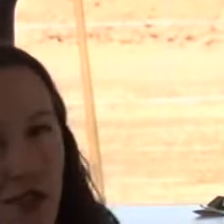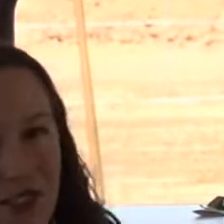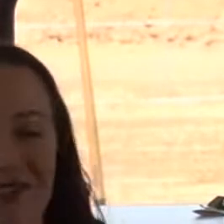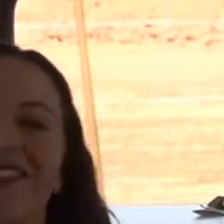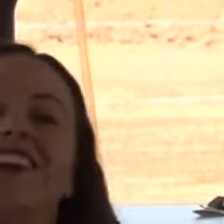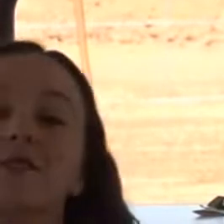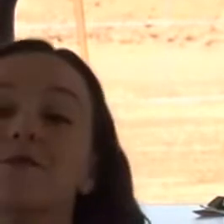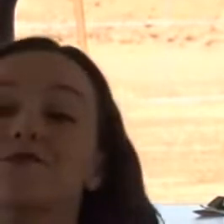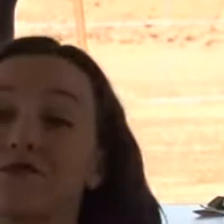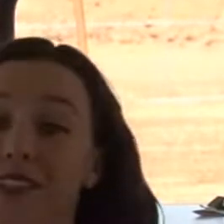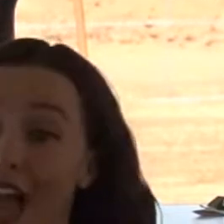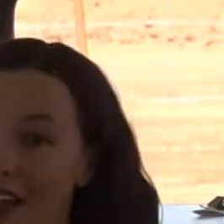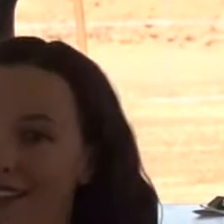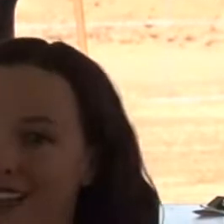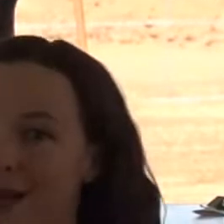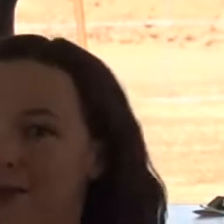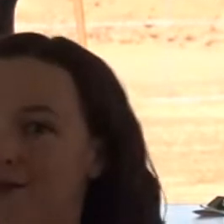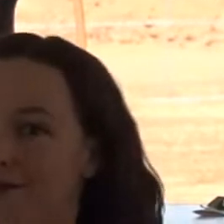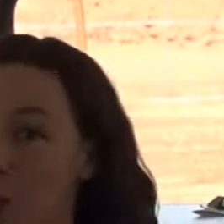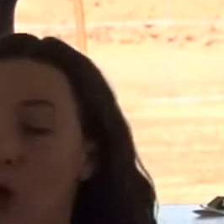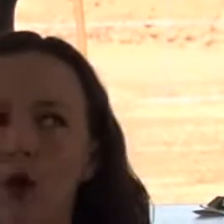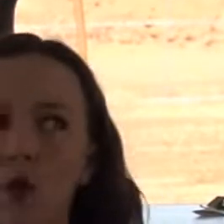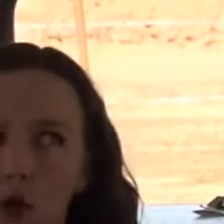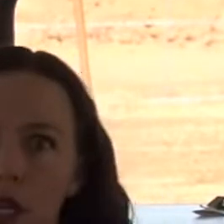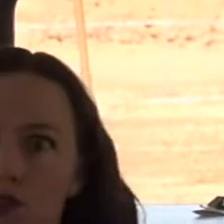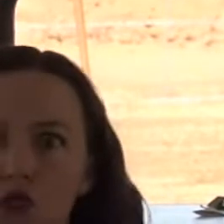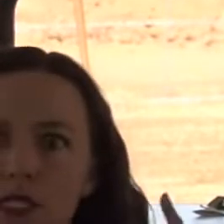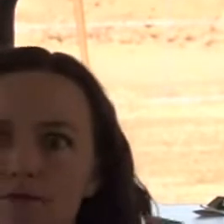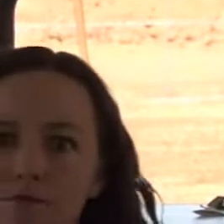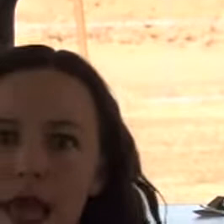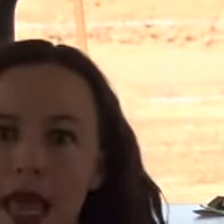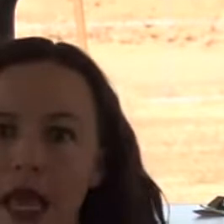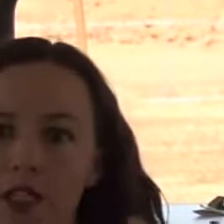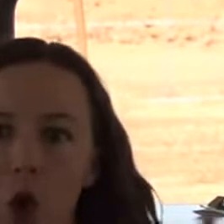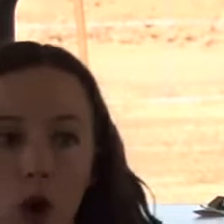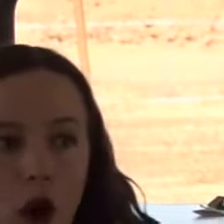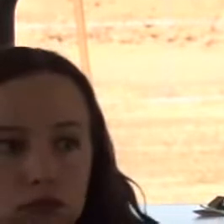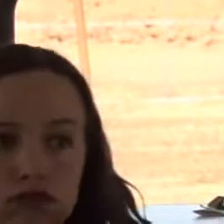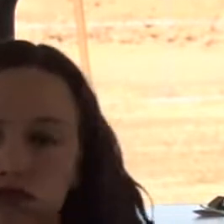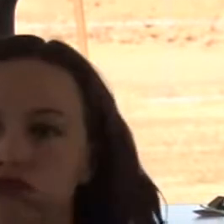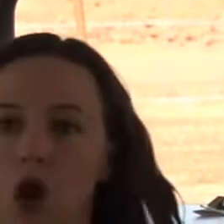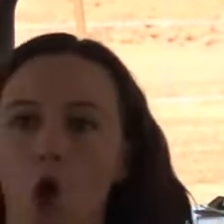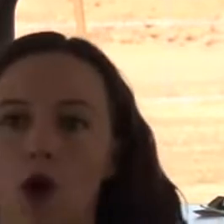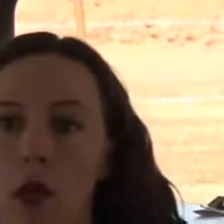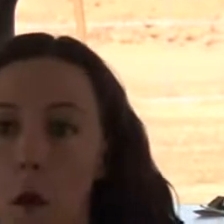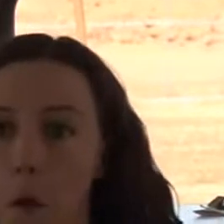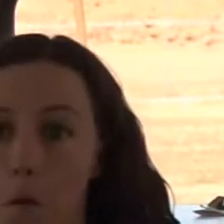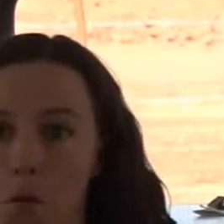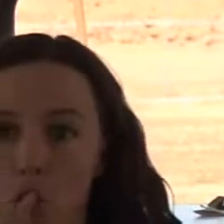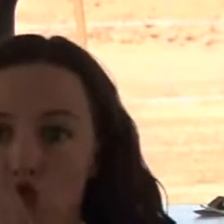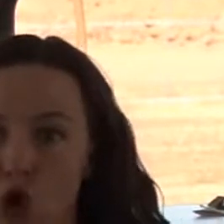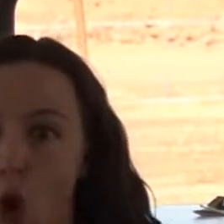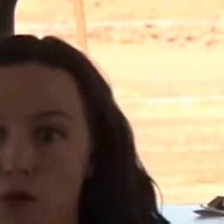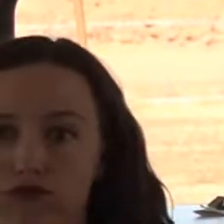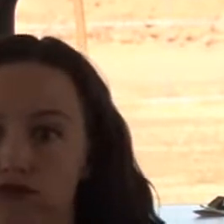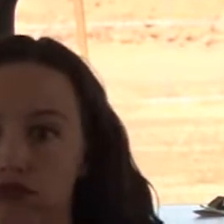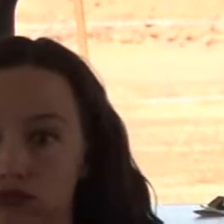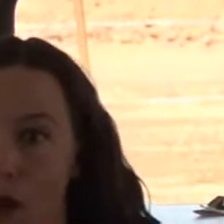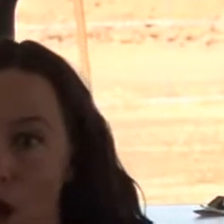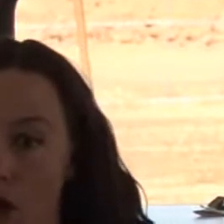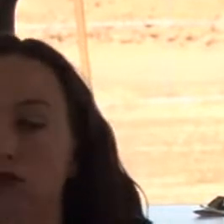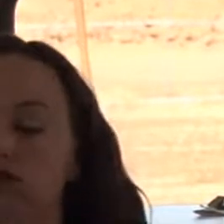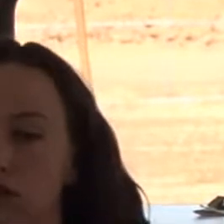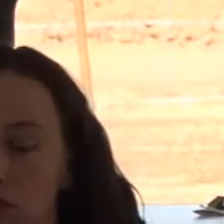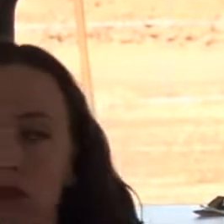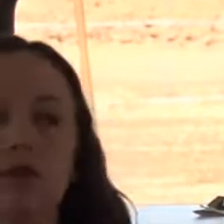And as I do like to say, we need more space because we're already outgrowing this. A lot of what we have